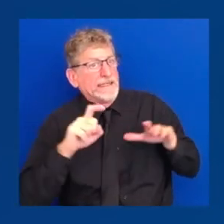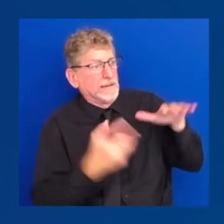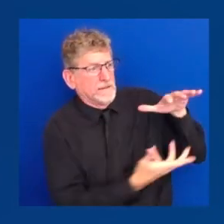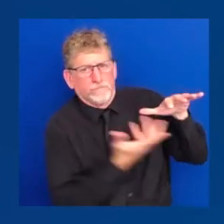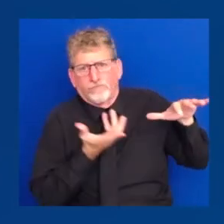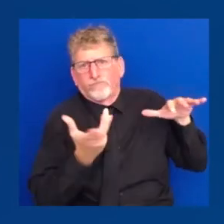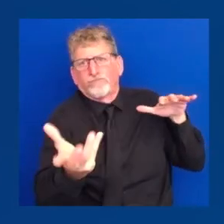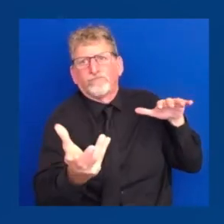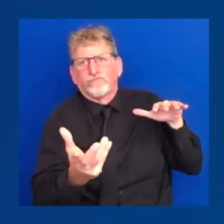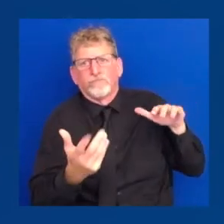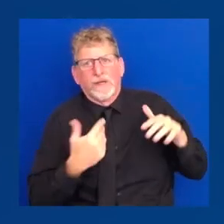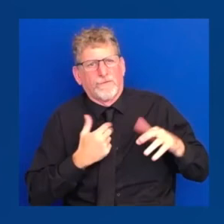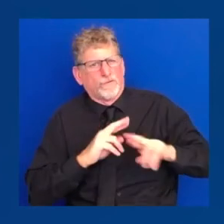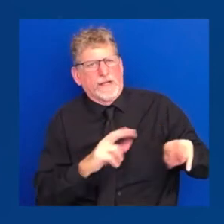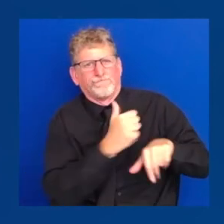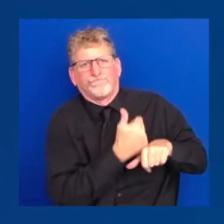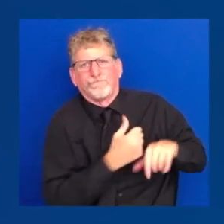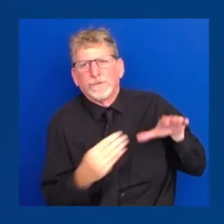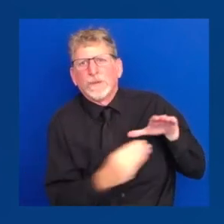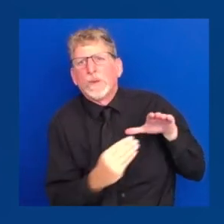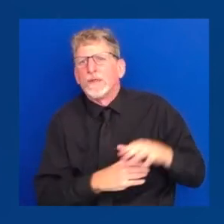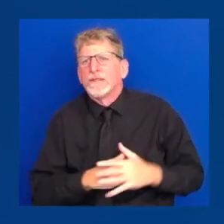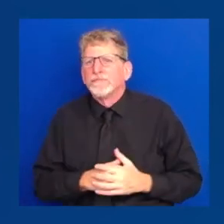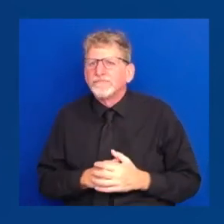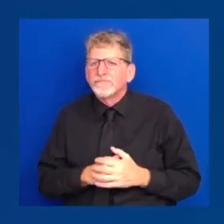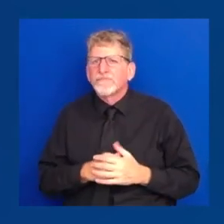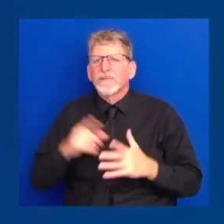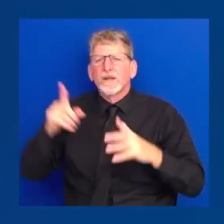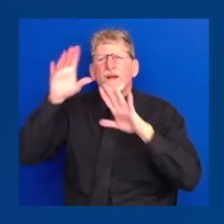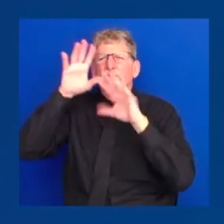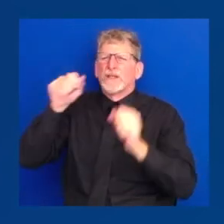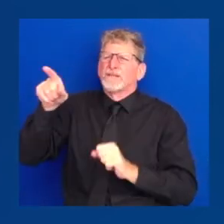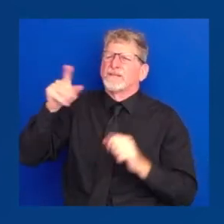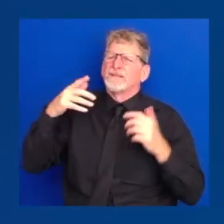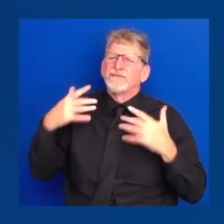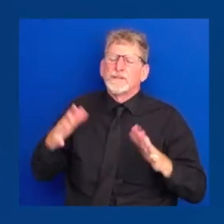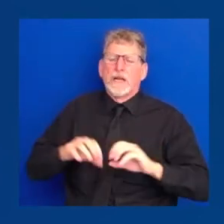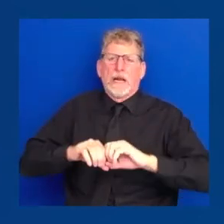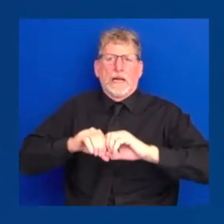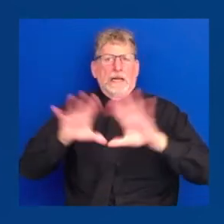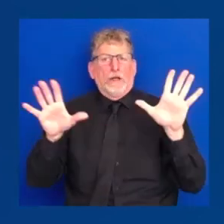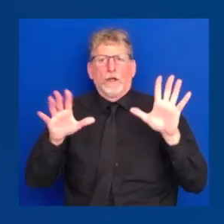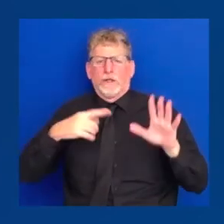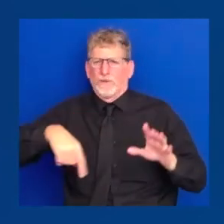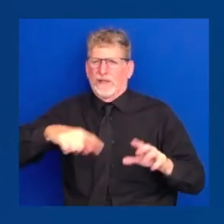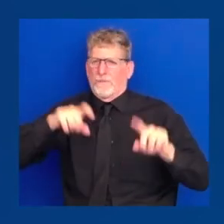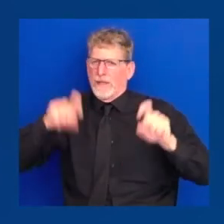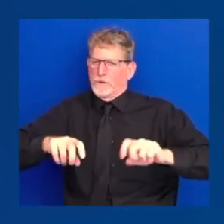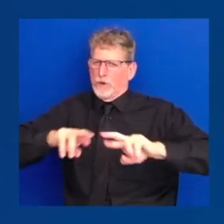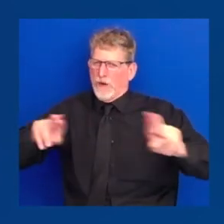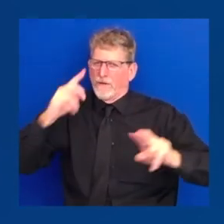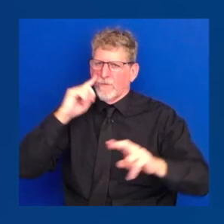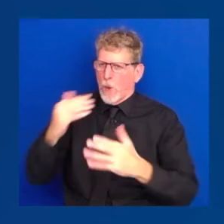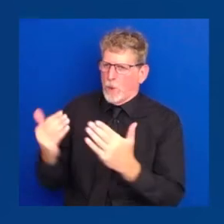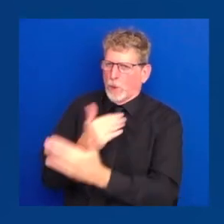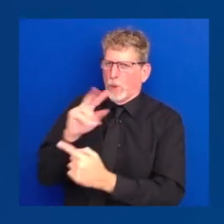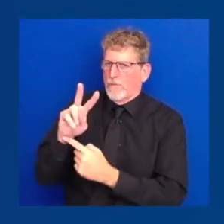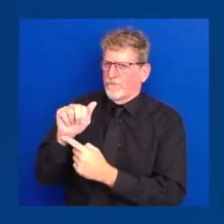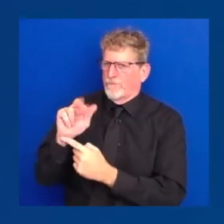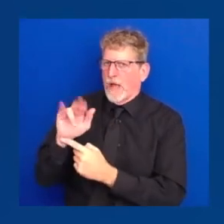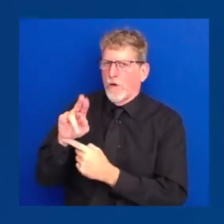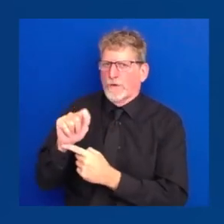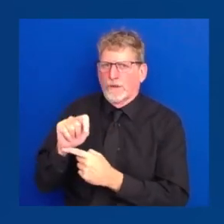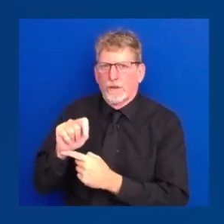Fauci said, that we need to be prepared for any possible variant and invest in the next level, the next generation of treatments and